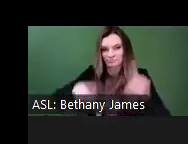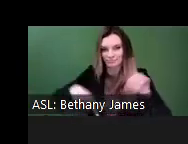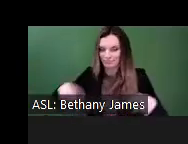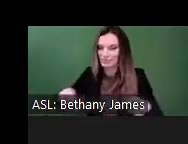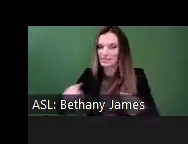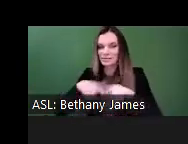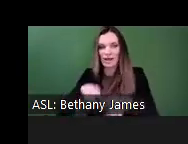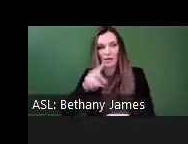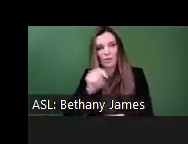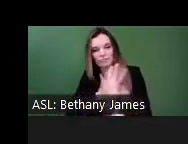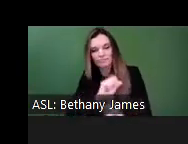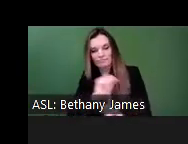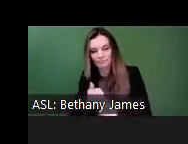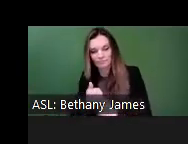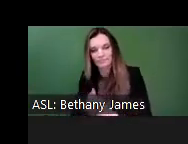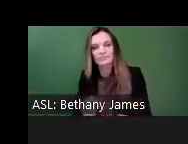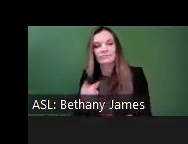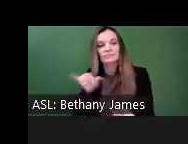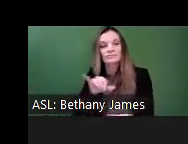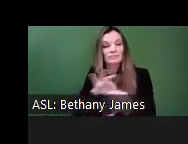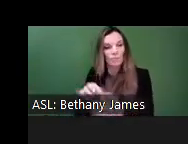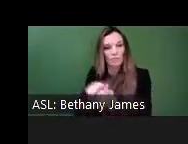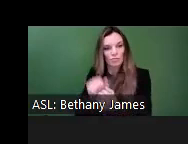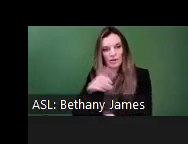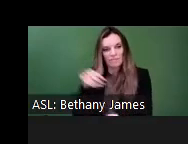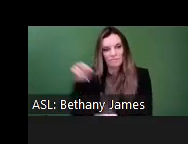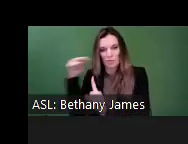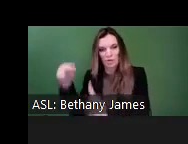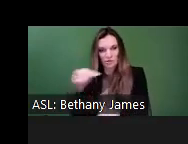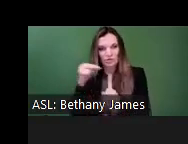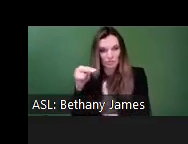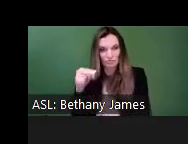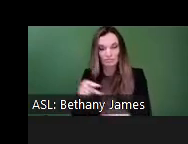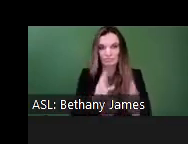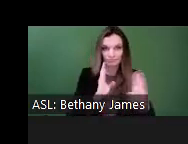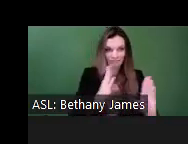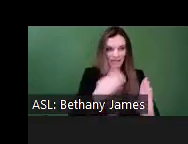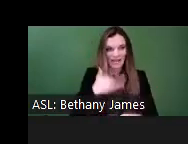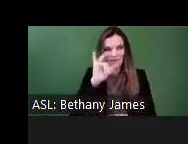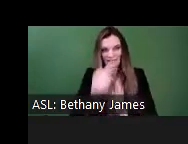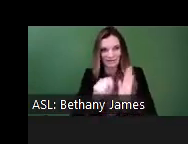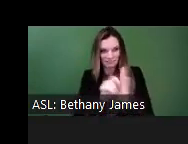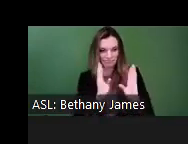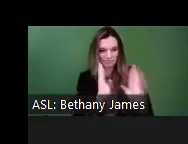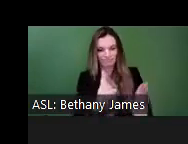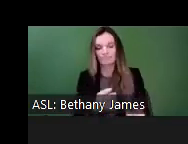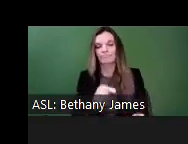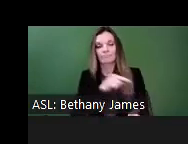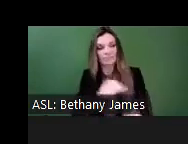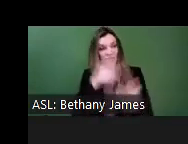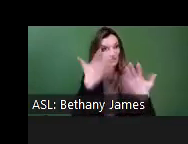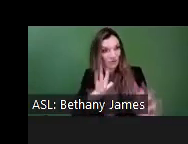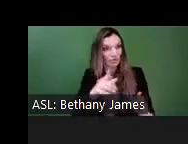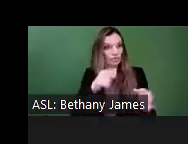the waiting period refers to whichever event occurs last. The best way to talk about this is looking at some